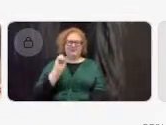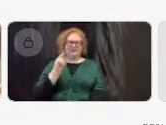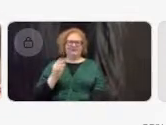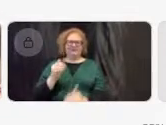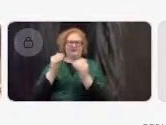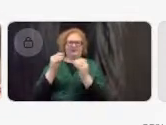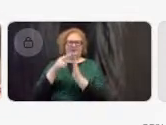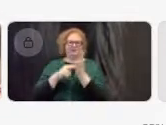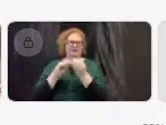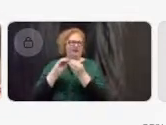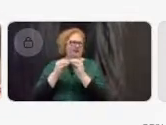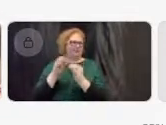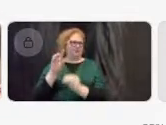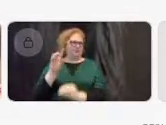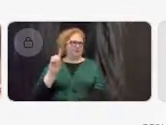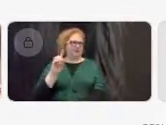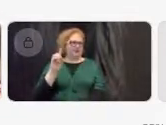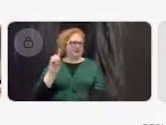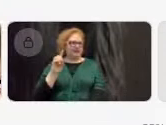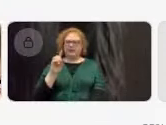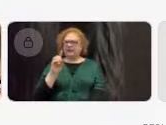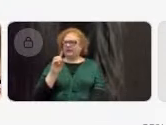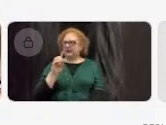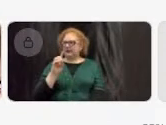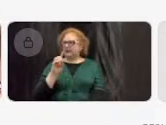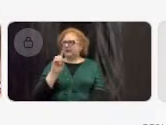number D, please?